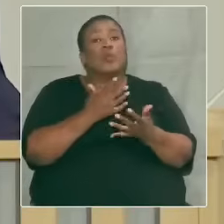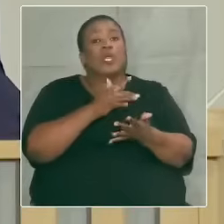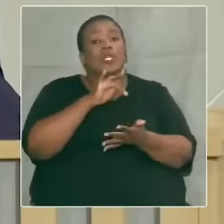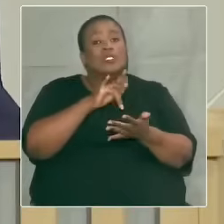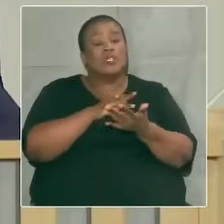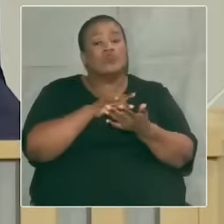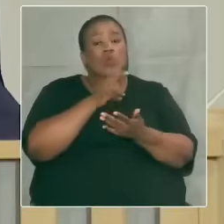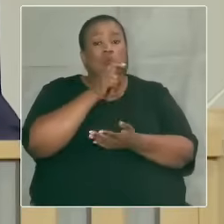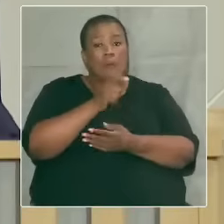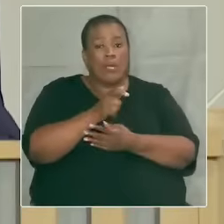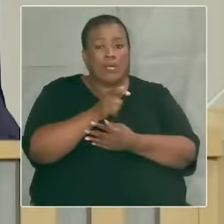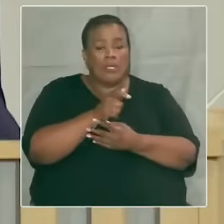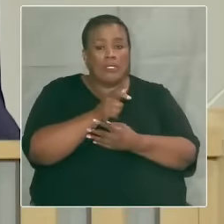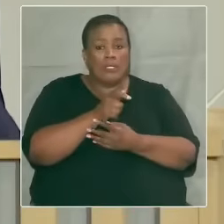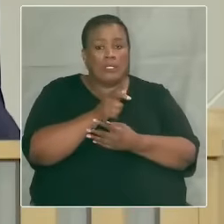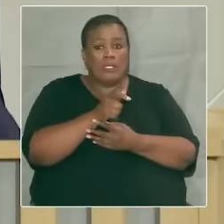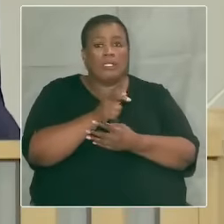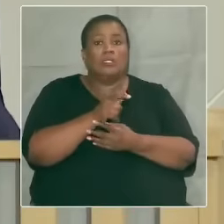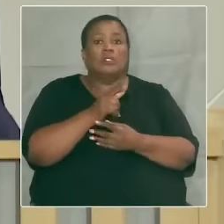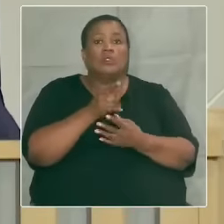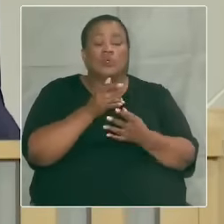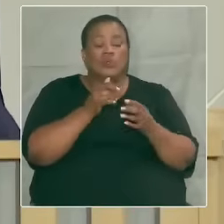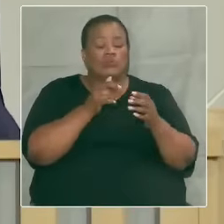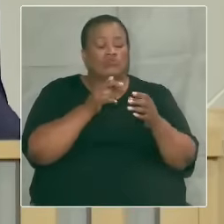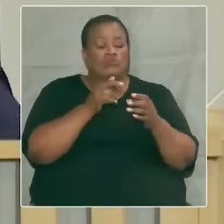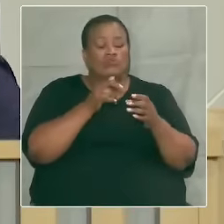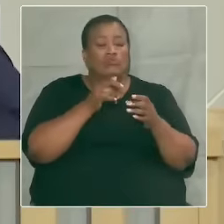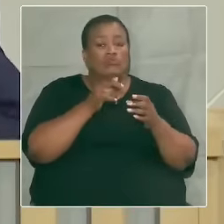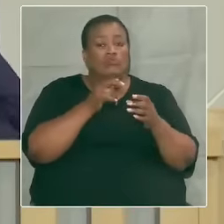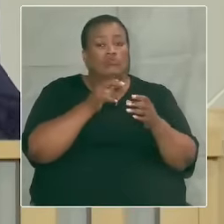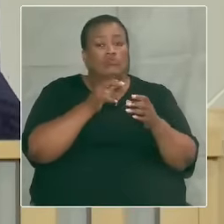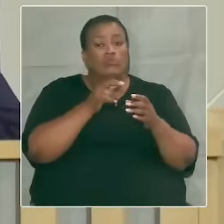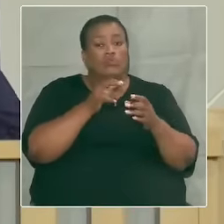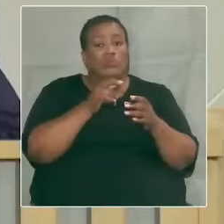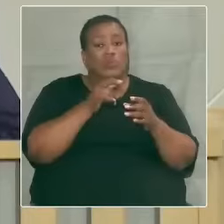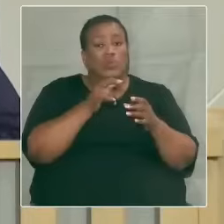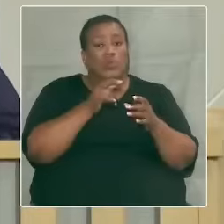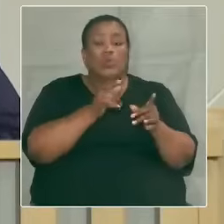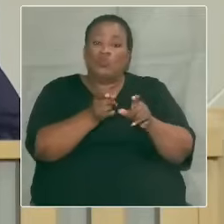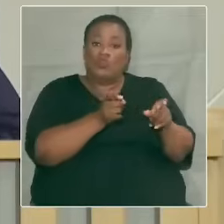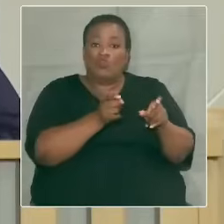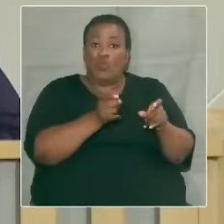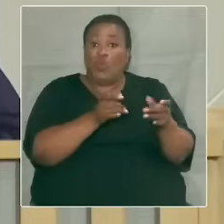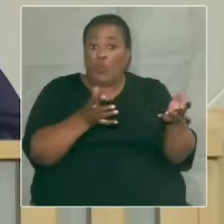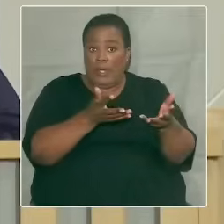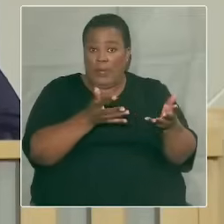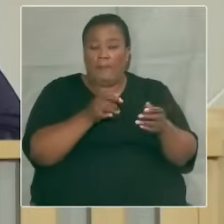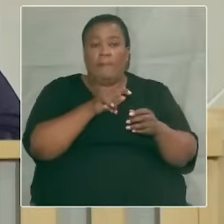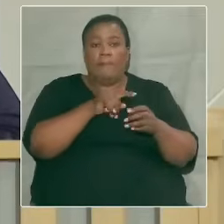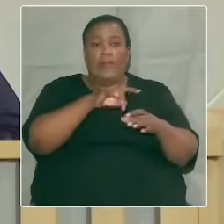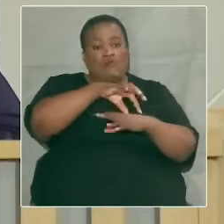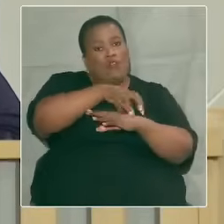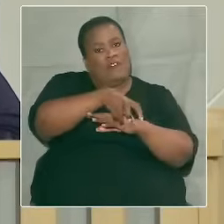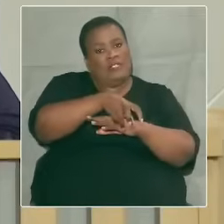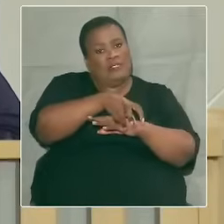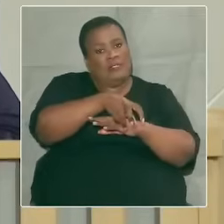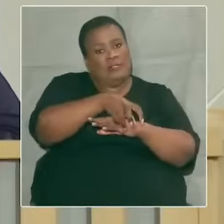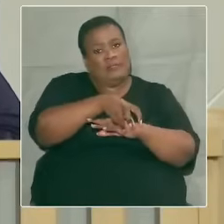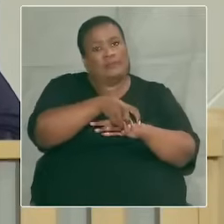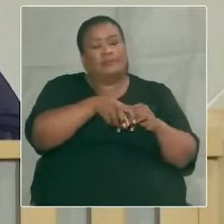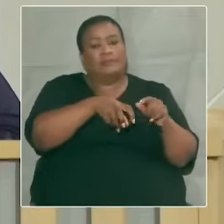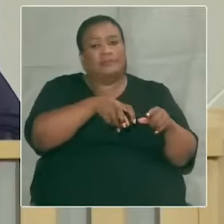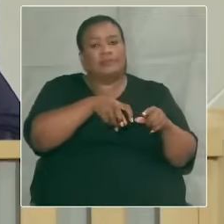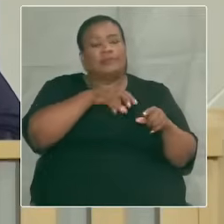the command was in the province under the provincial commissioner at the SAPS